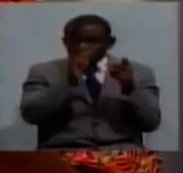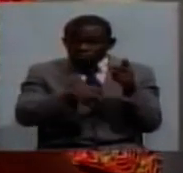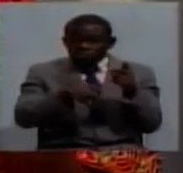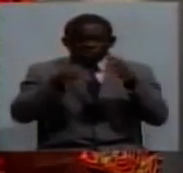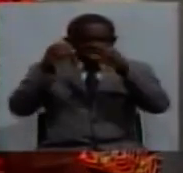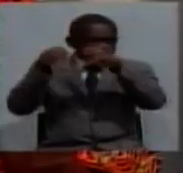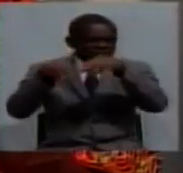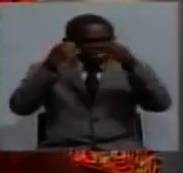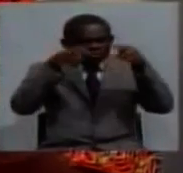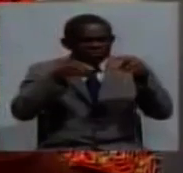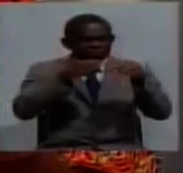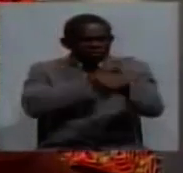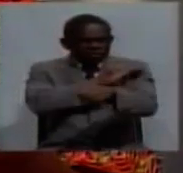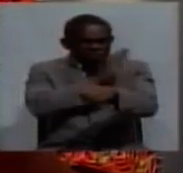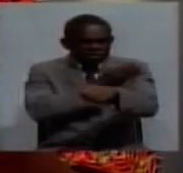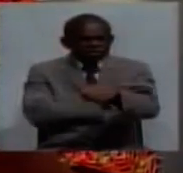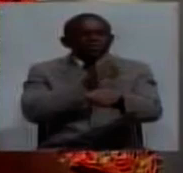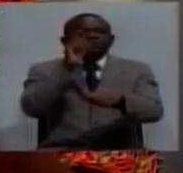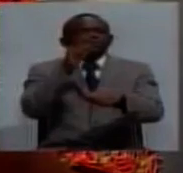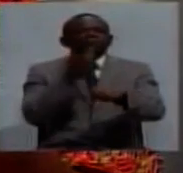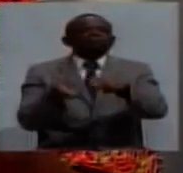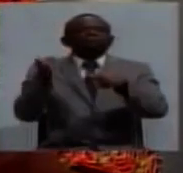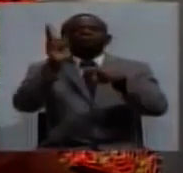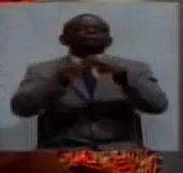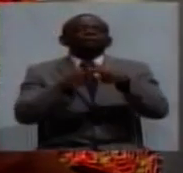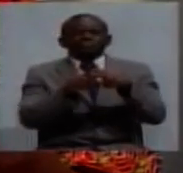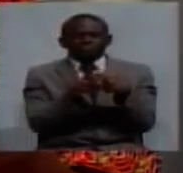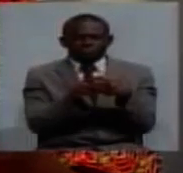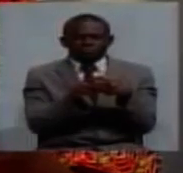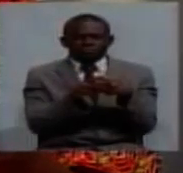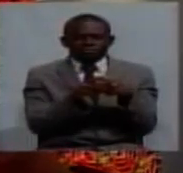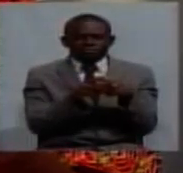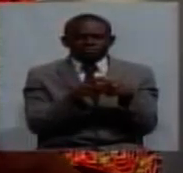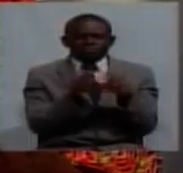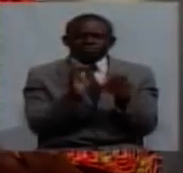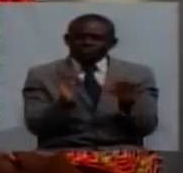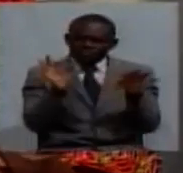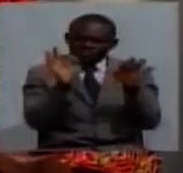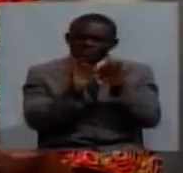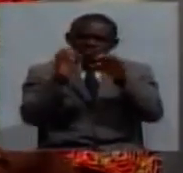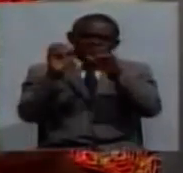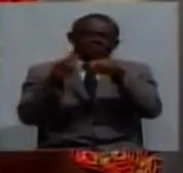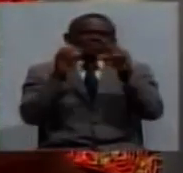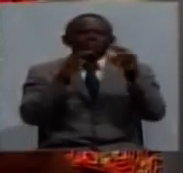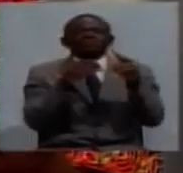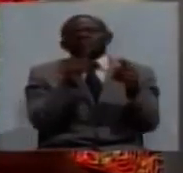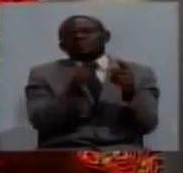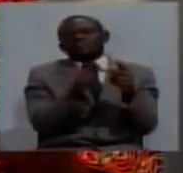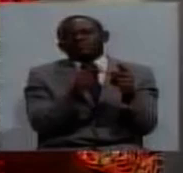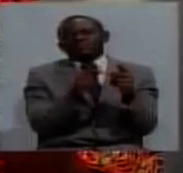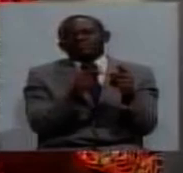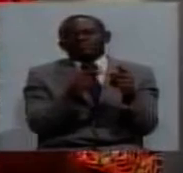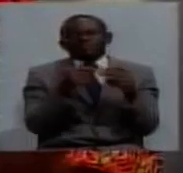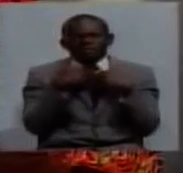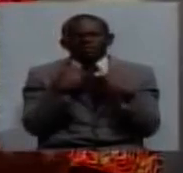we're going to have to store what we're growing or process it. So energy is important. So we have quite a number of conditions that